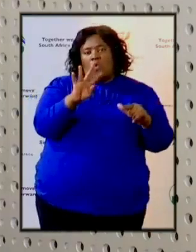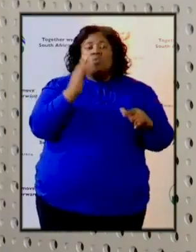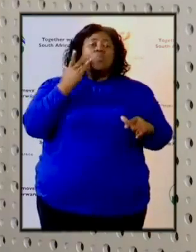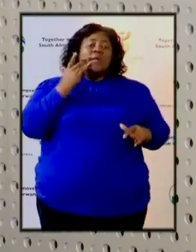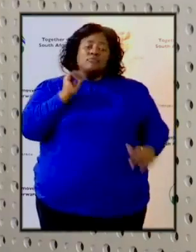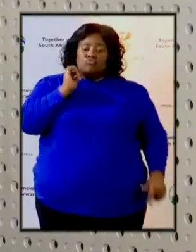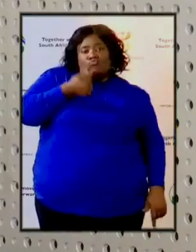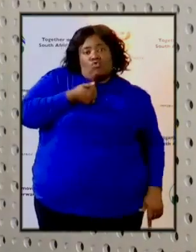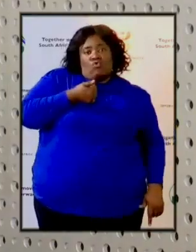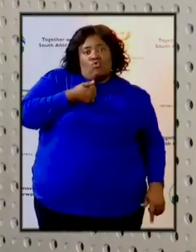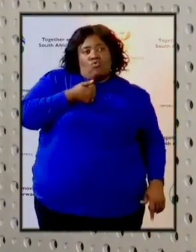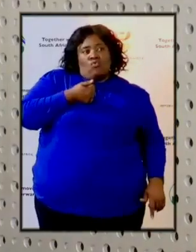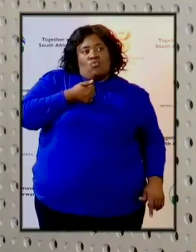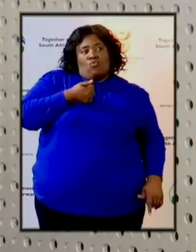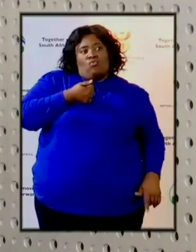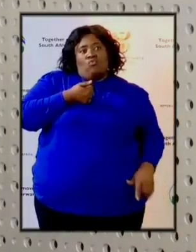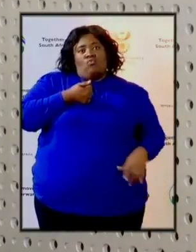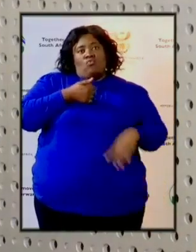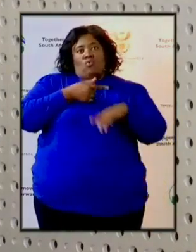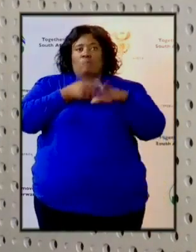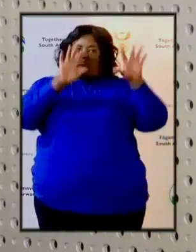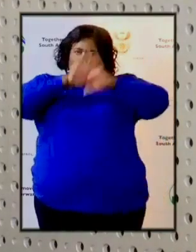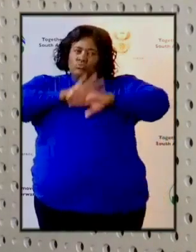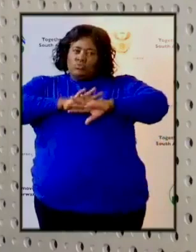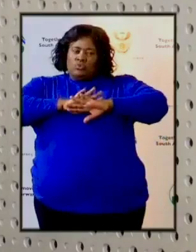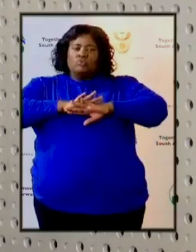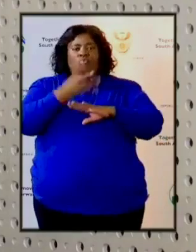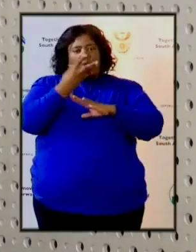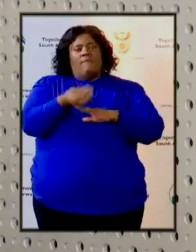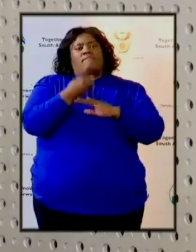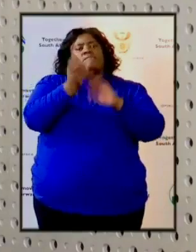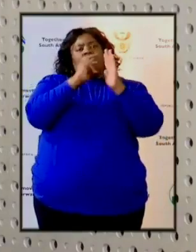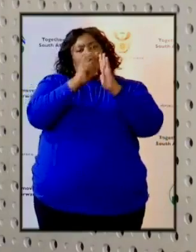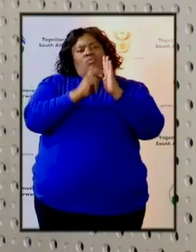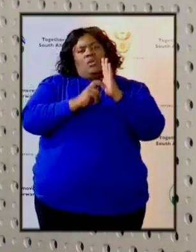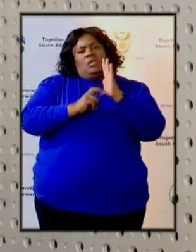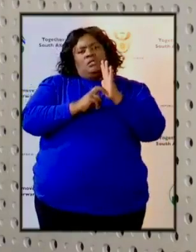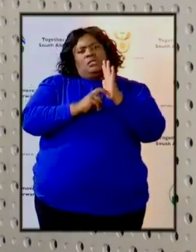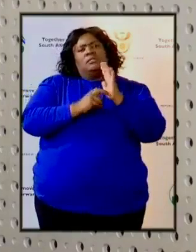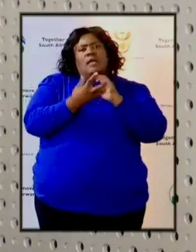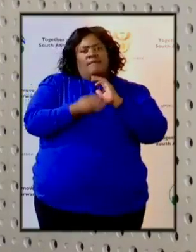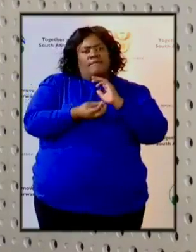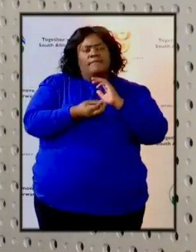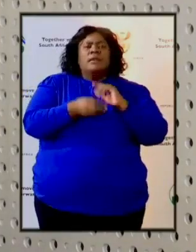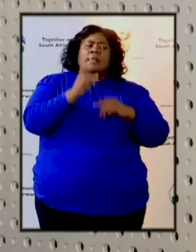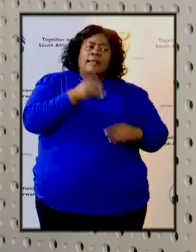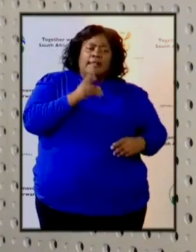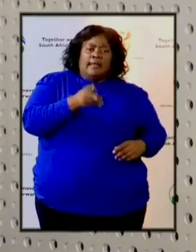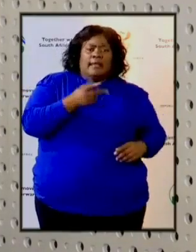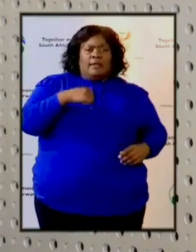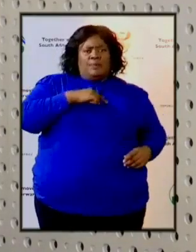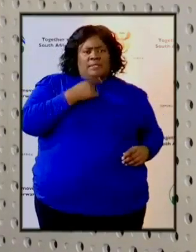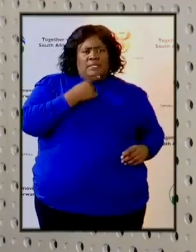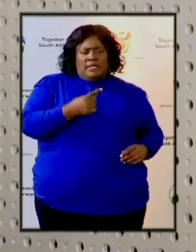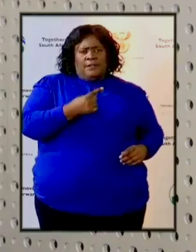tomorrow midnight. We have regulations in place. And again, as colleagues have said,